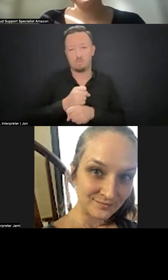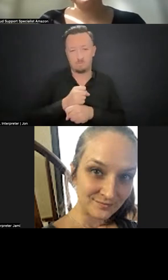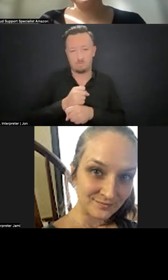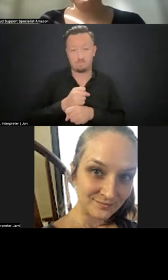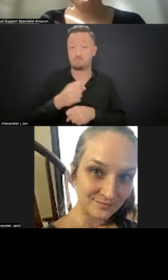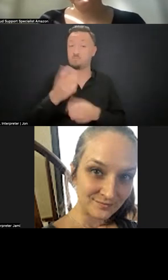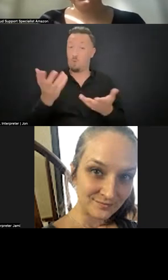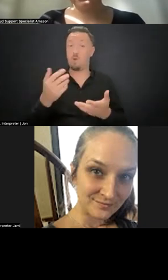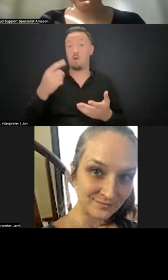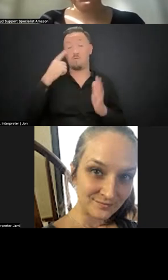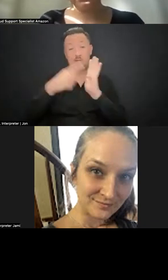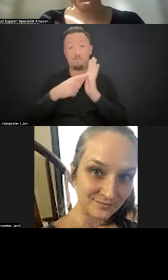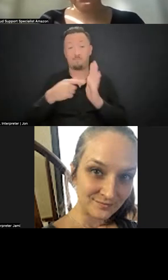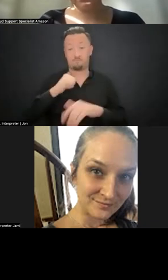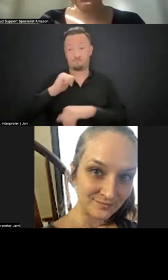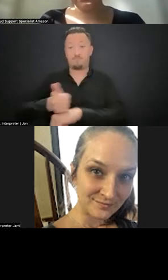of these